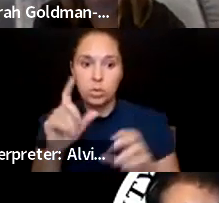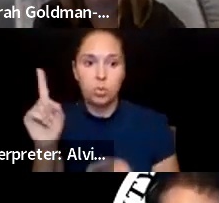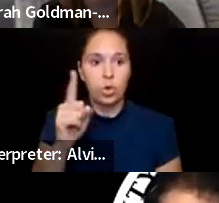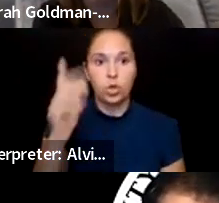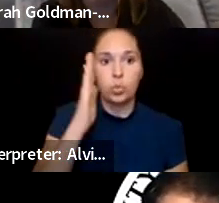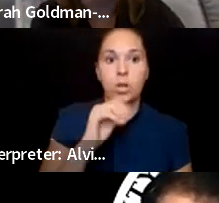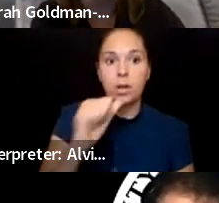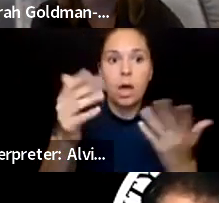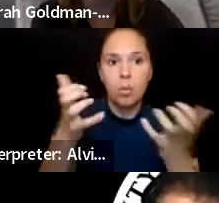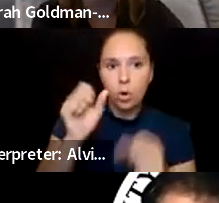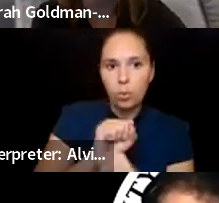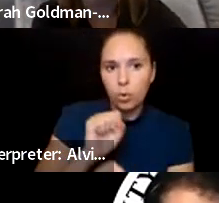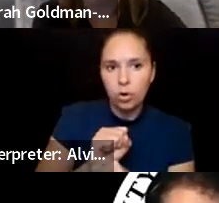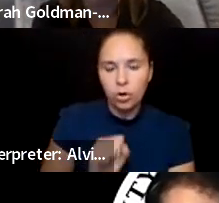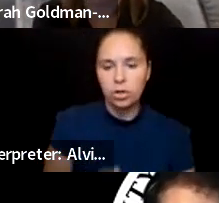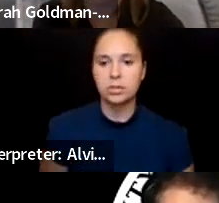work.